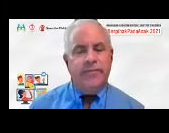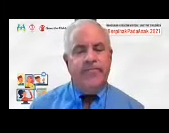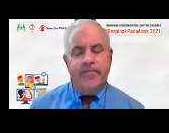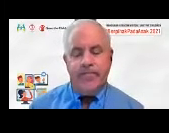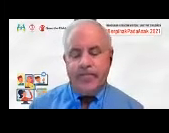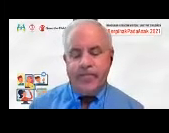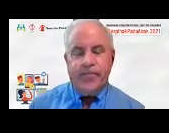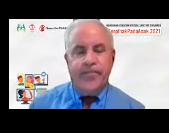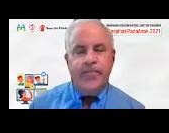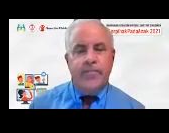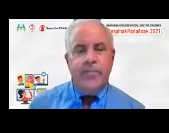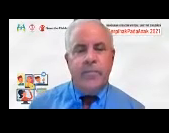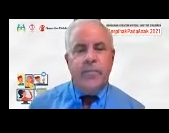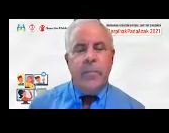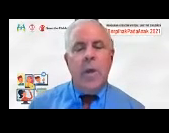records.